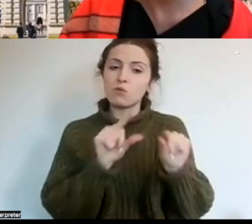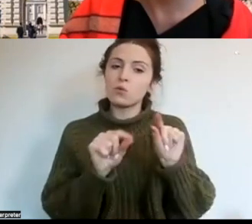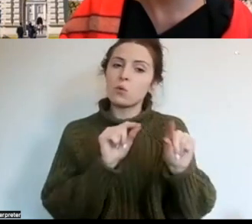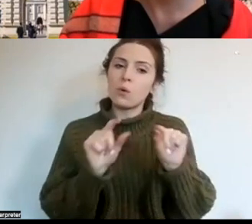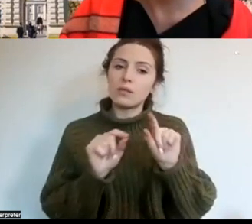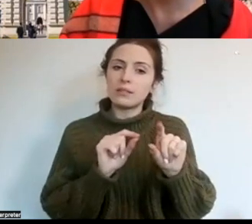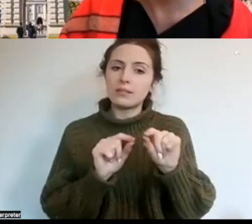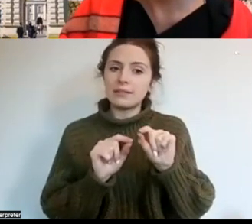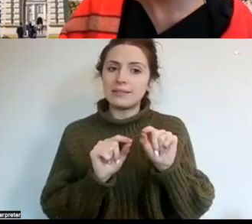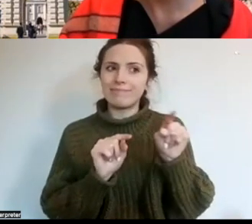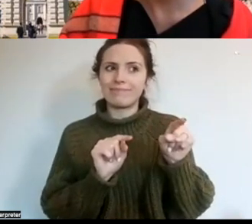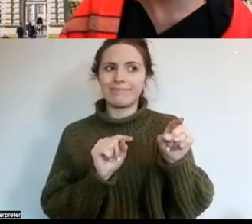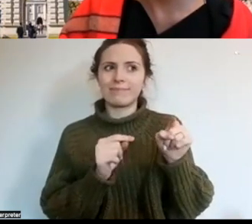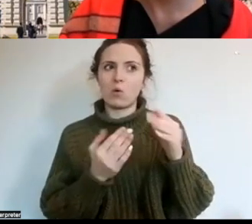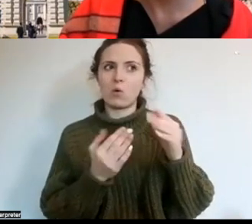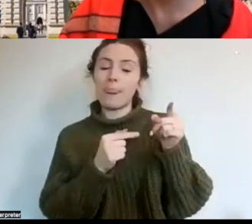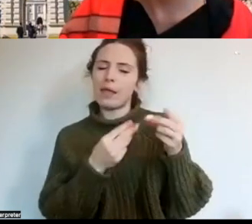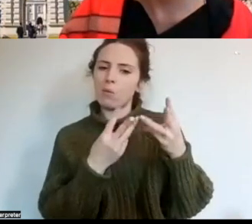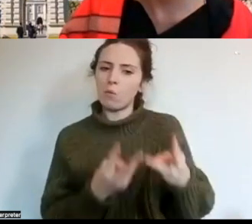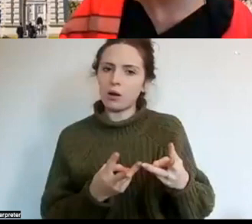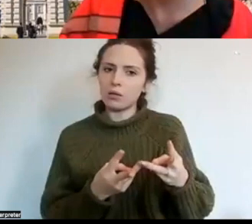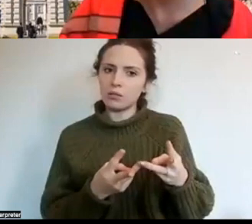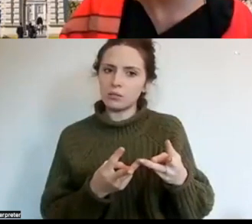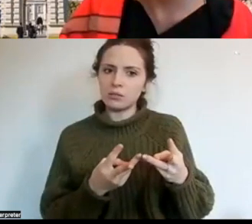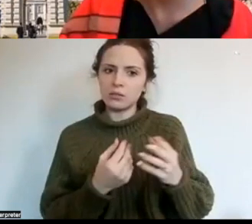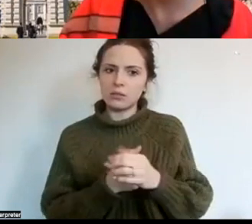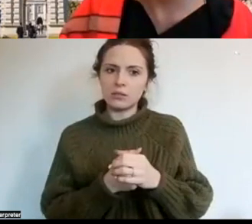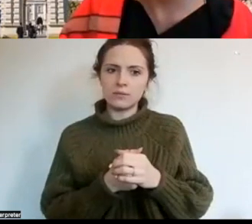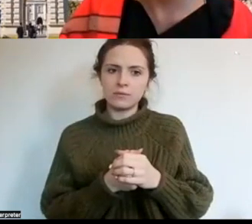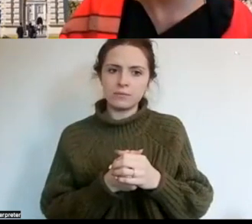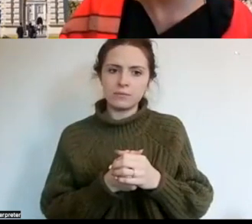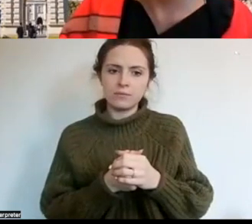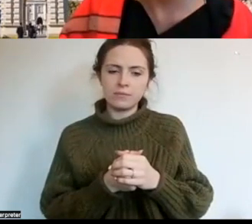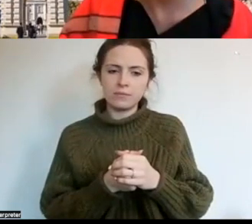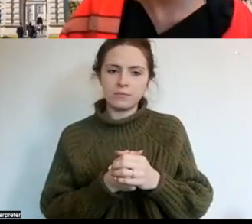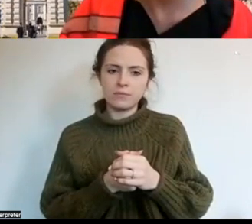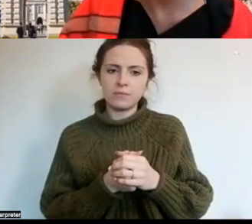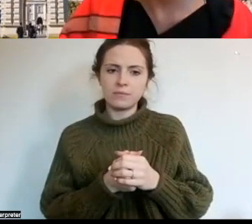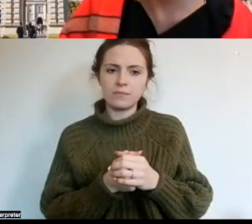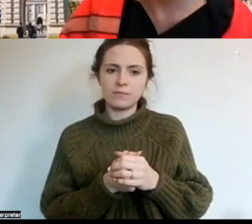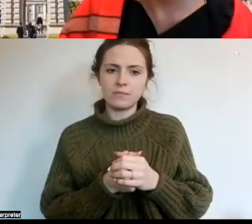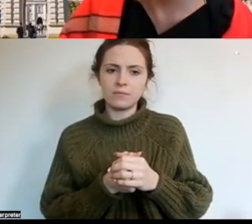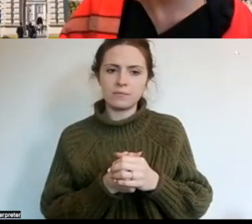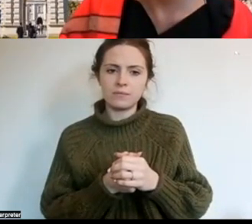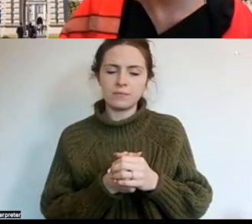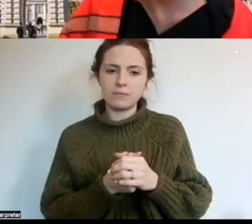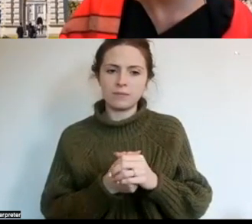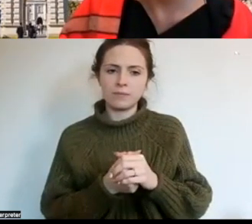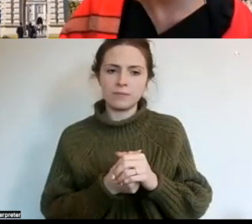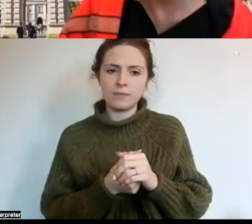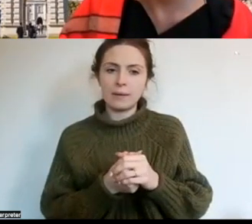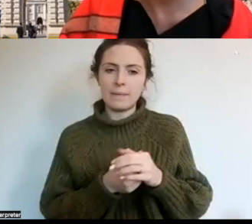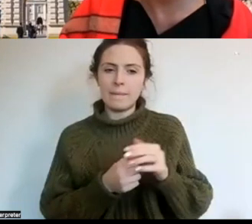I suppose, their wishes became more apparent during COVID. And it made them sort of think about how to